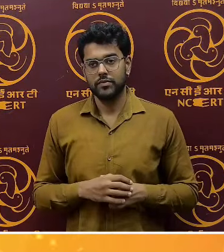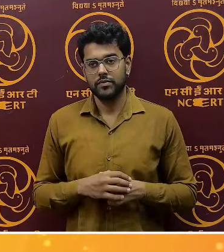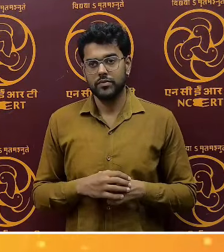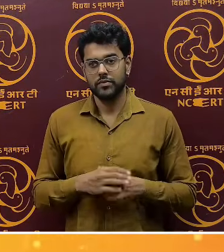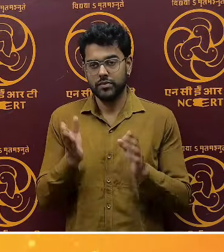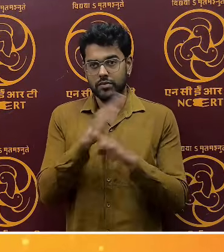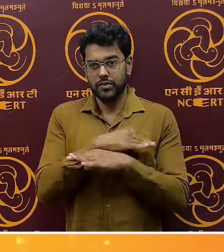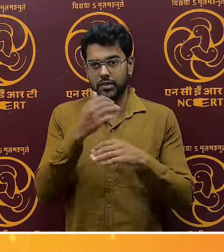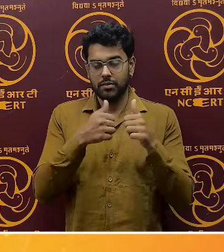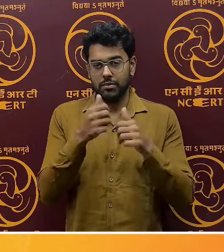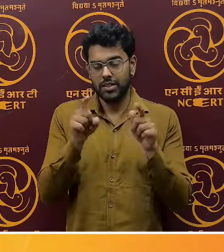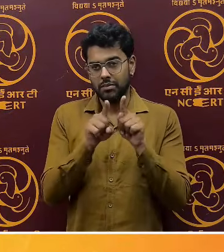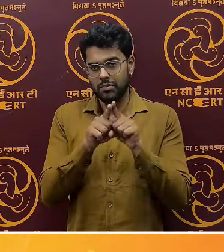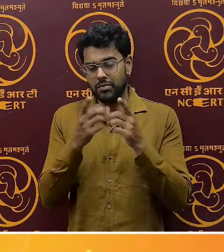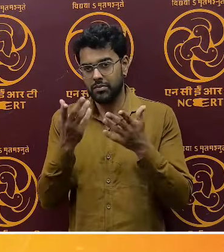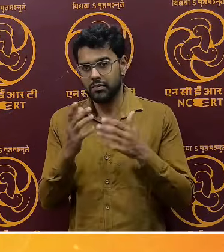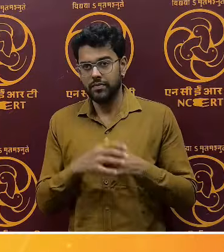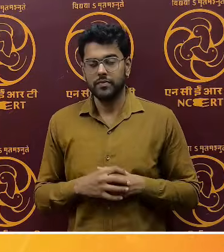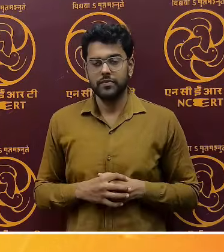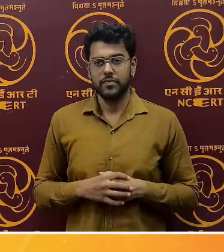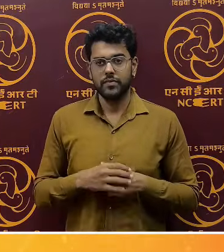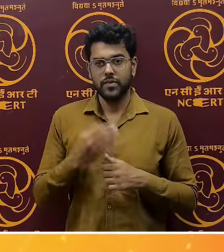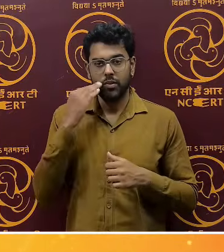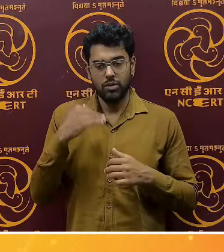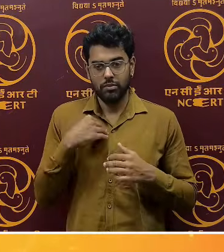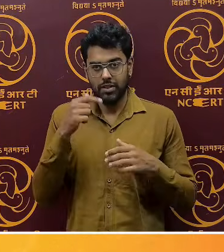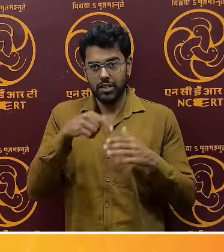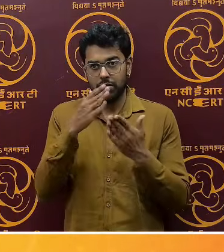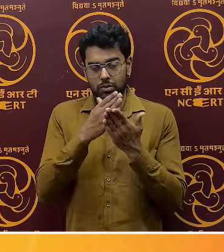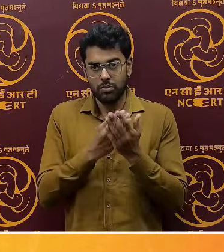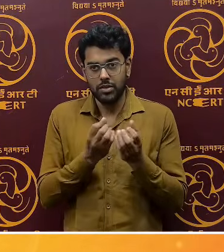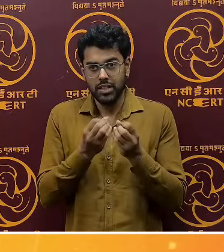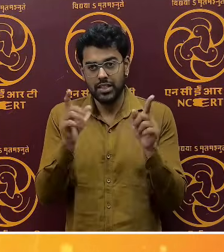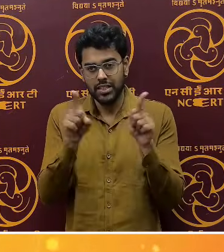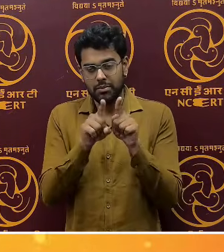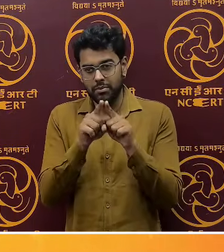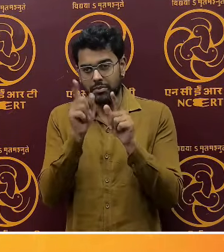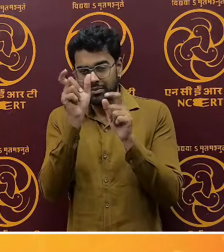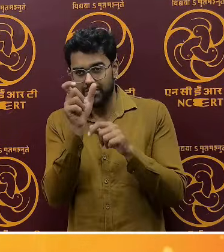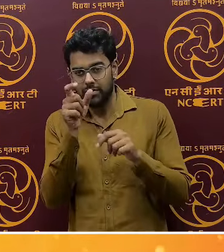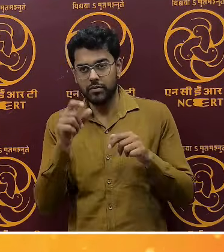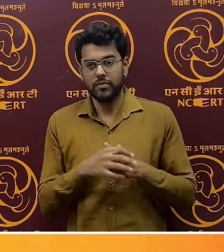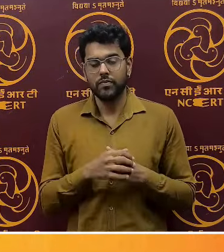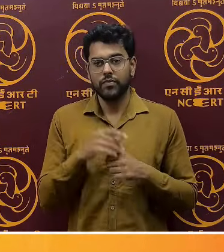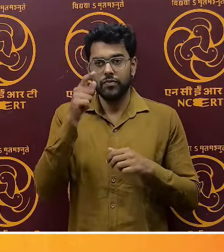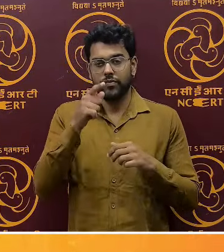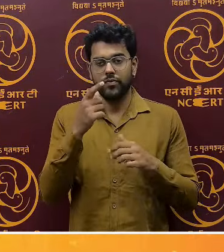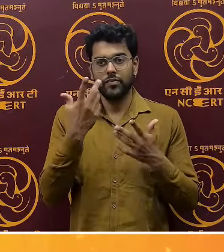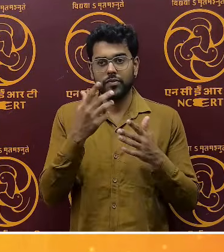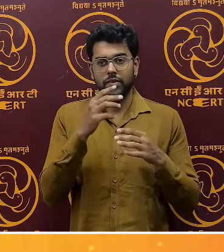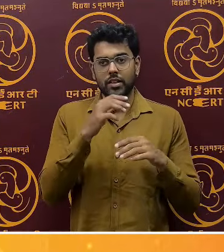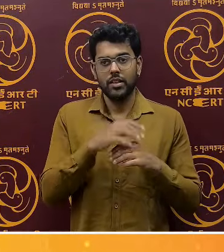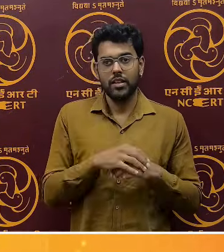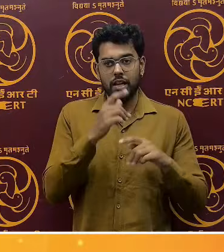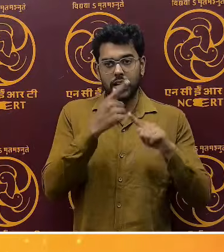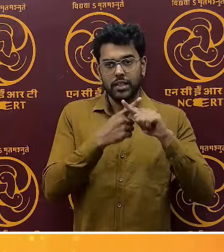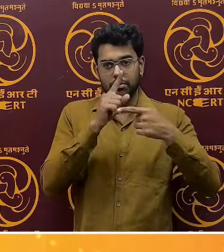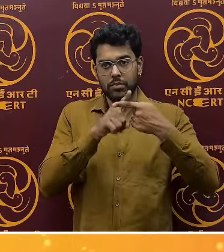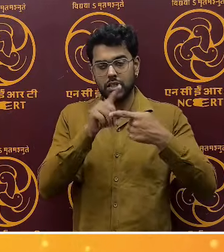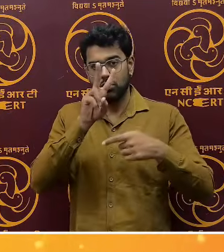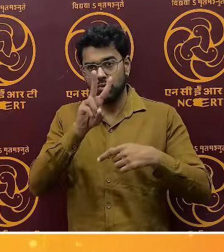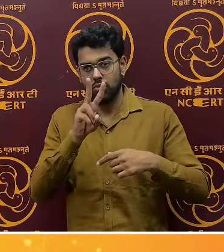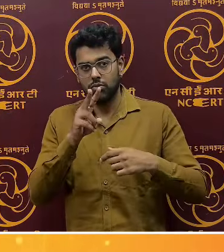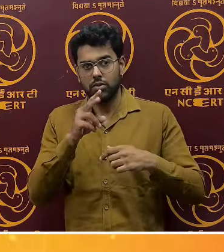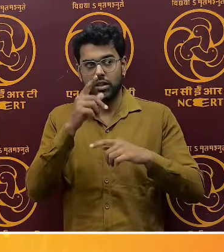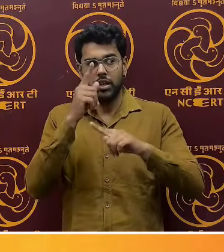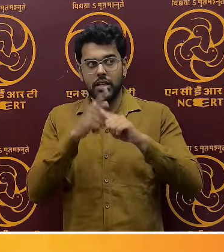earlier in the example when I was starting the session. So we got its factors as x plus 2 into